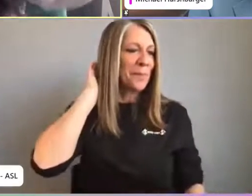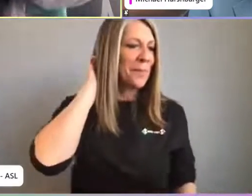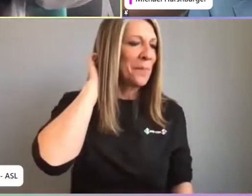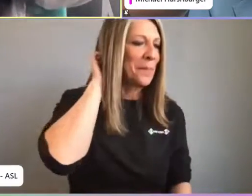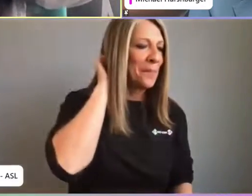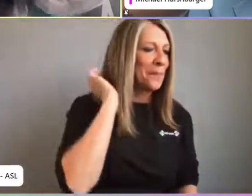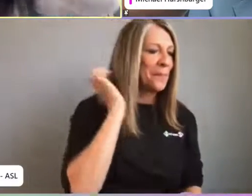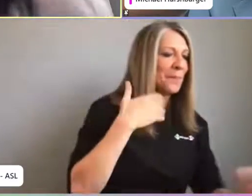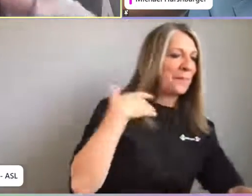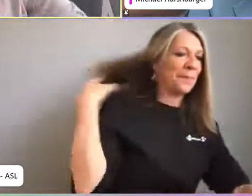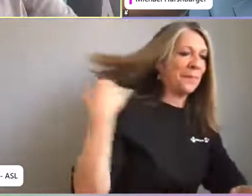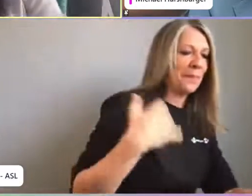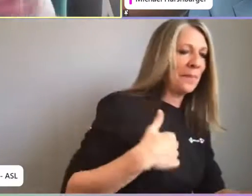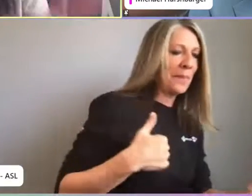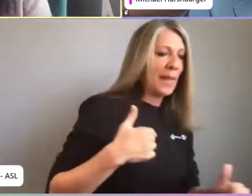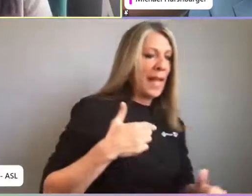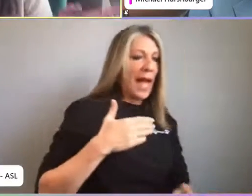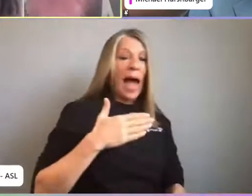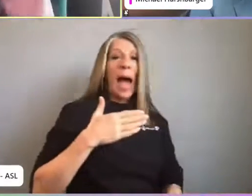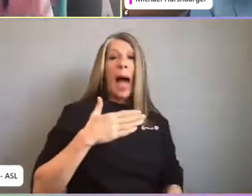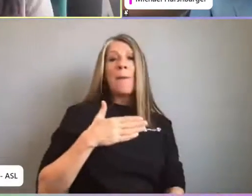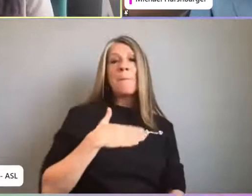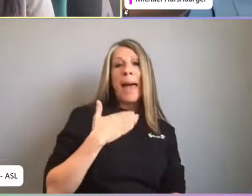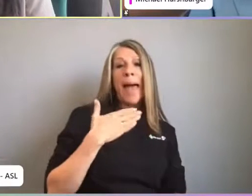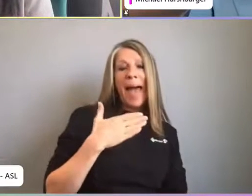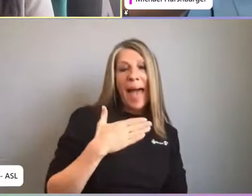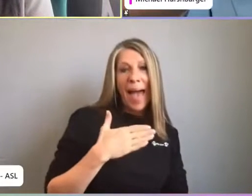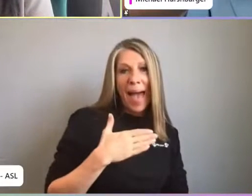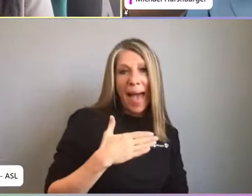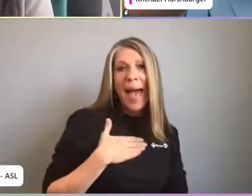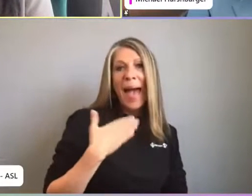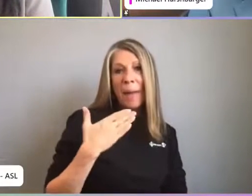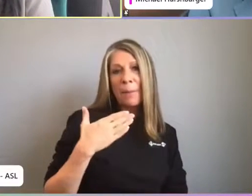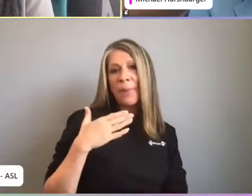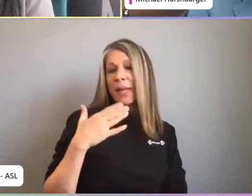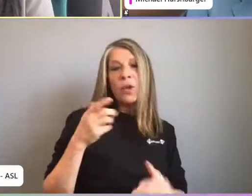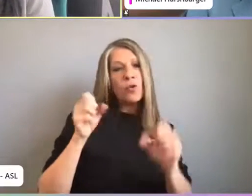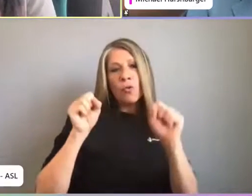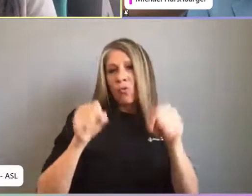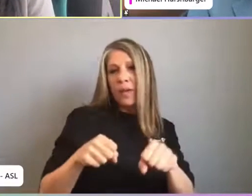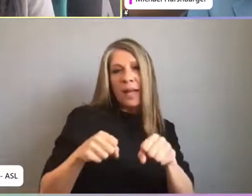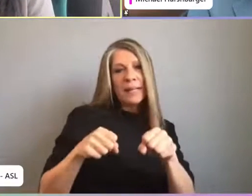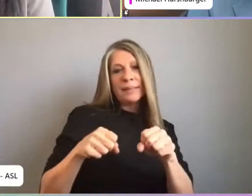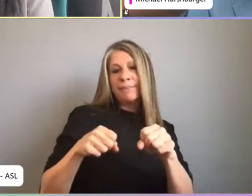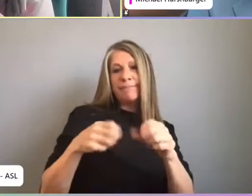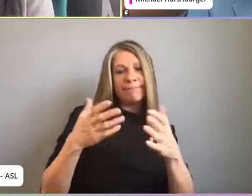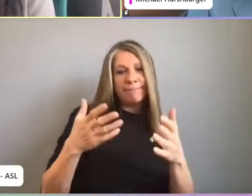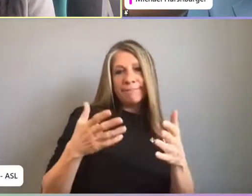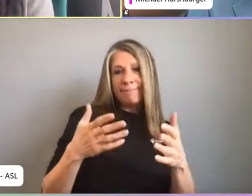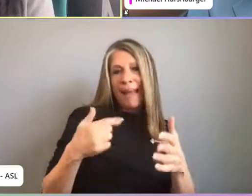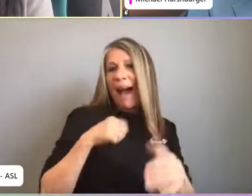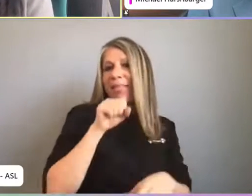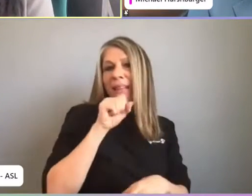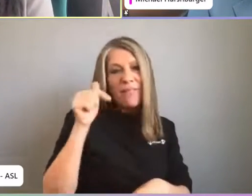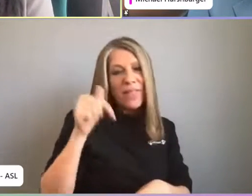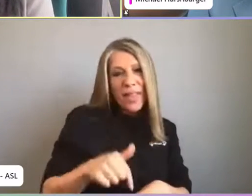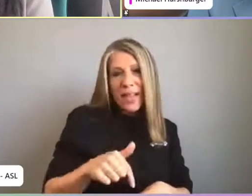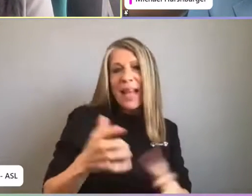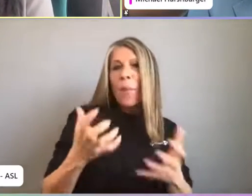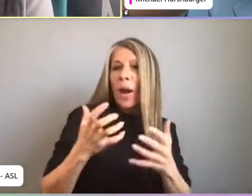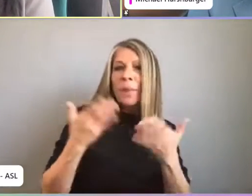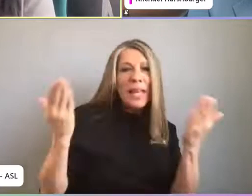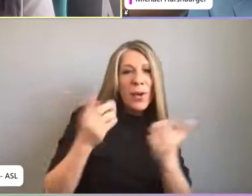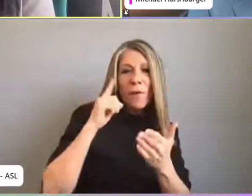Yeah, and I'm happy to keep the conversation going. You can tag me with a question. I love all of this. I want to be here for the